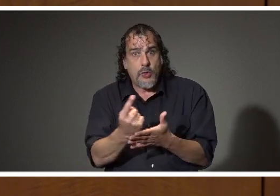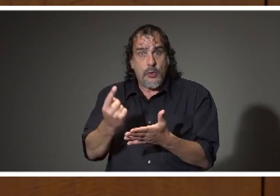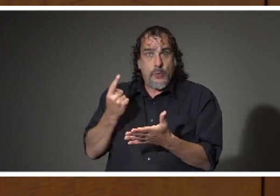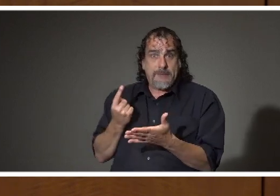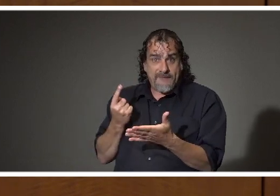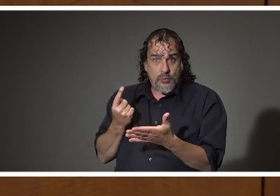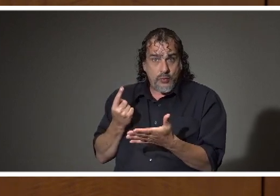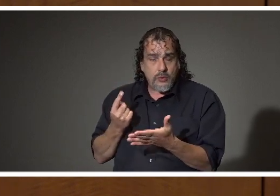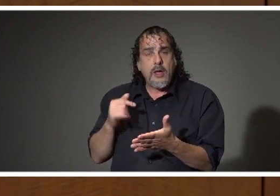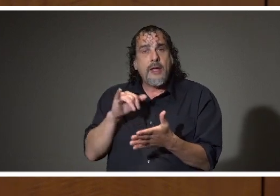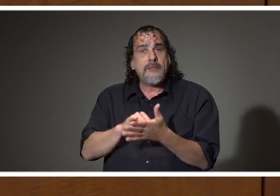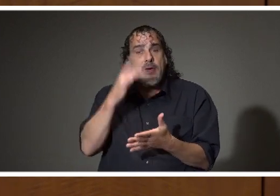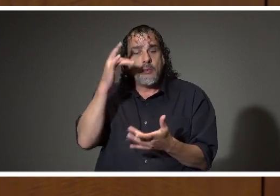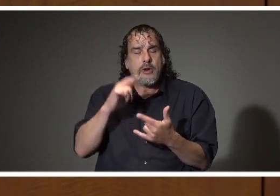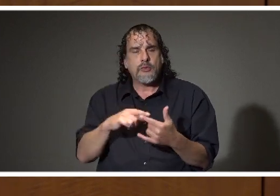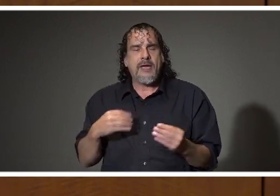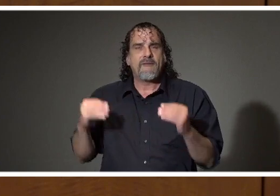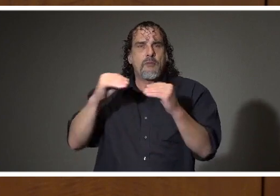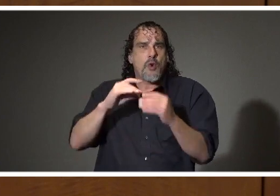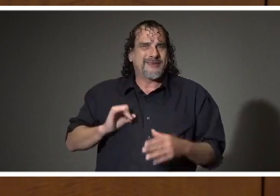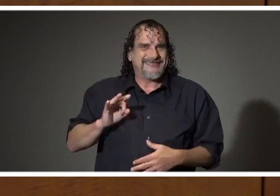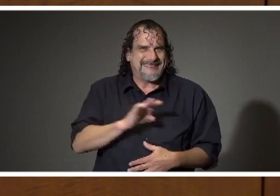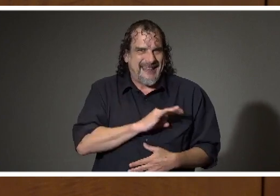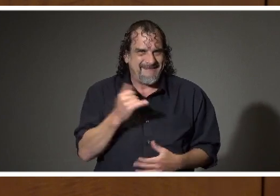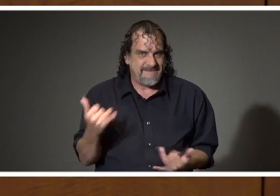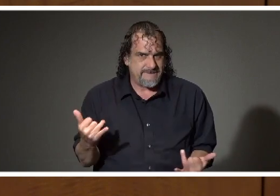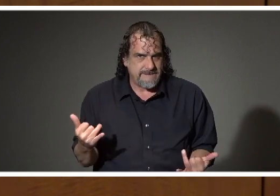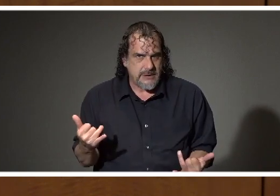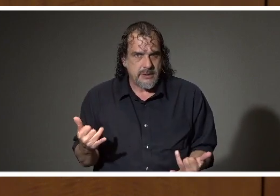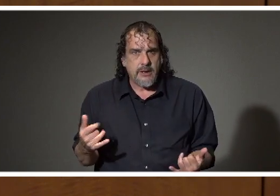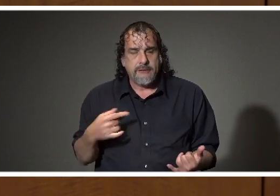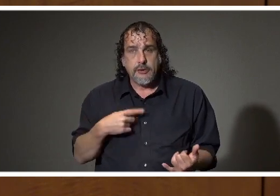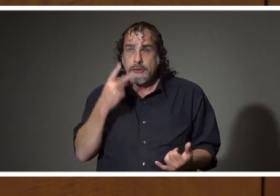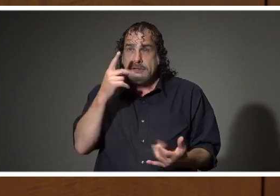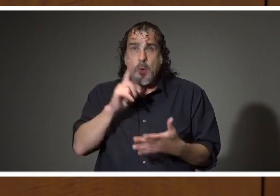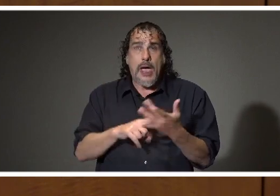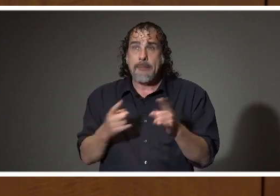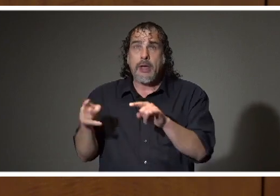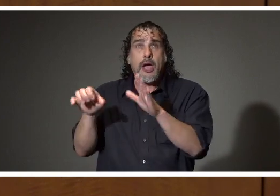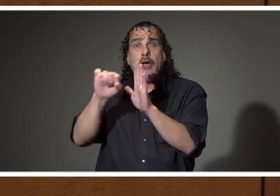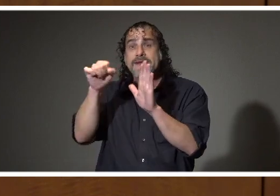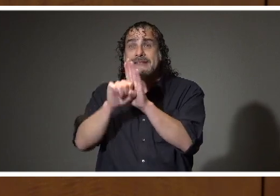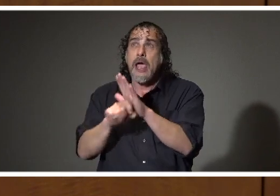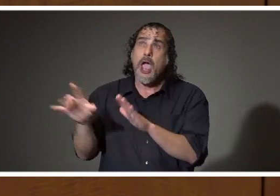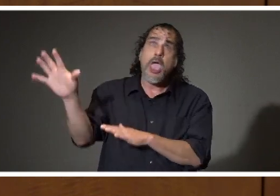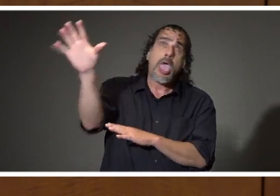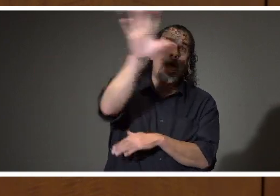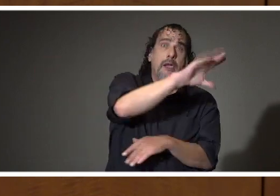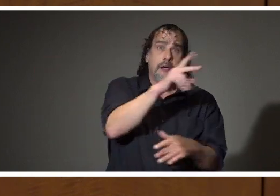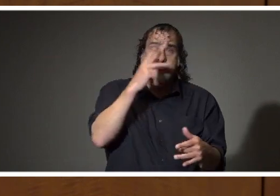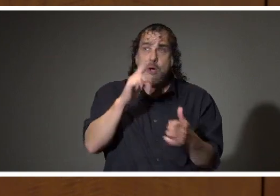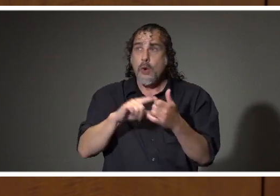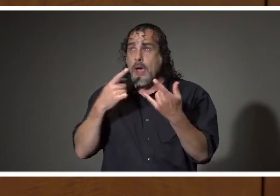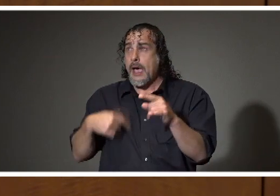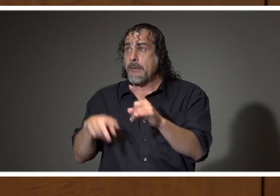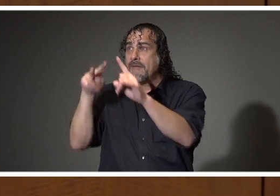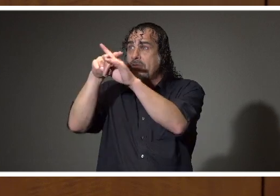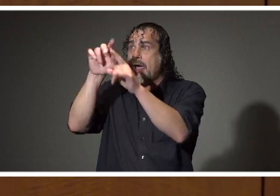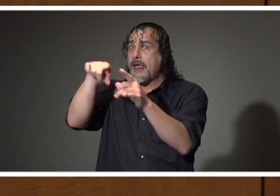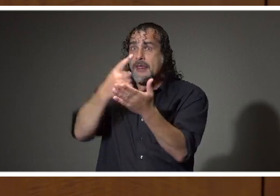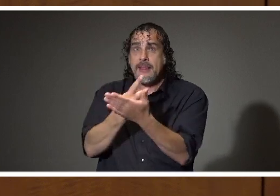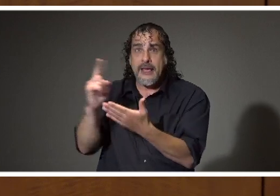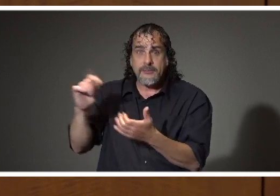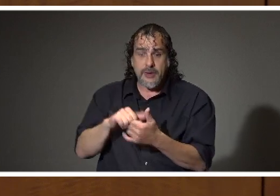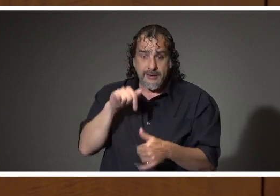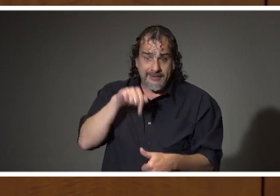That's because we're building capacity. If you look at what happened in America, the number of claims filed last week compared to the week before was